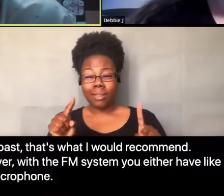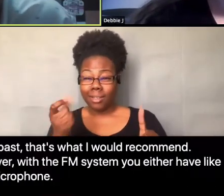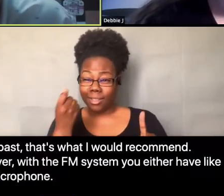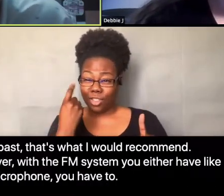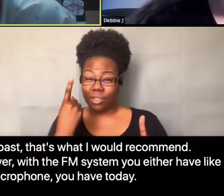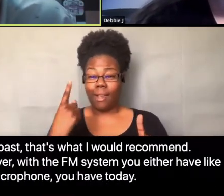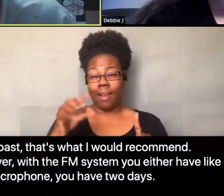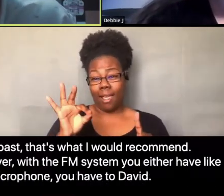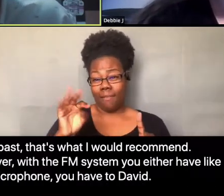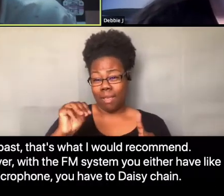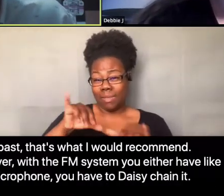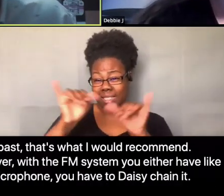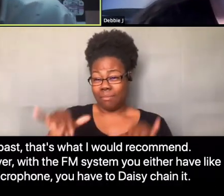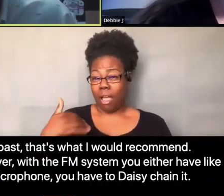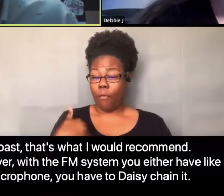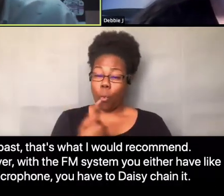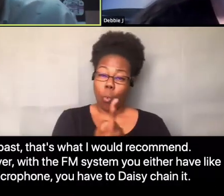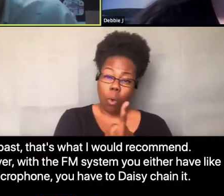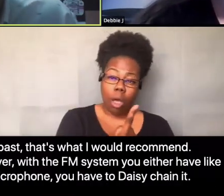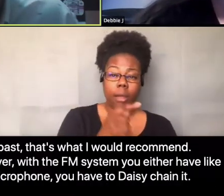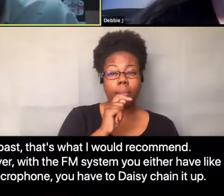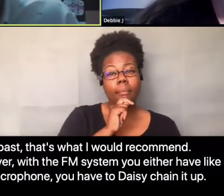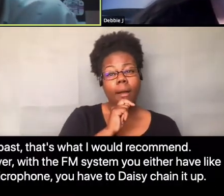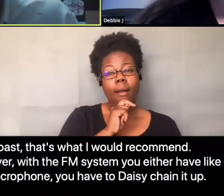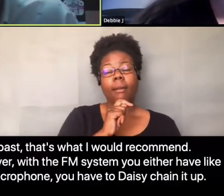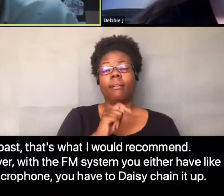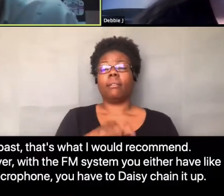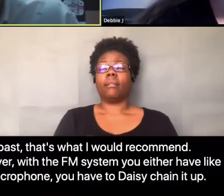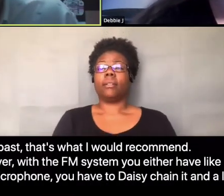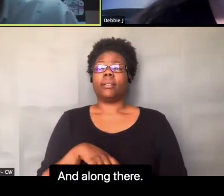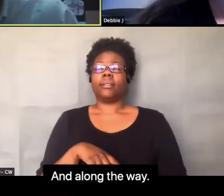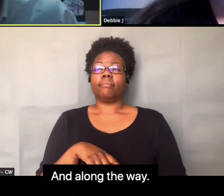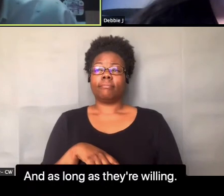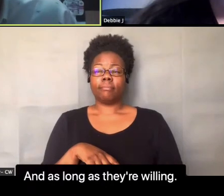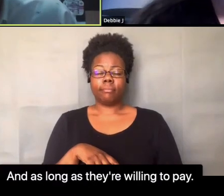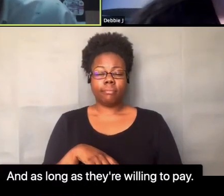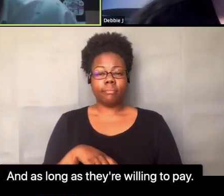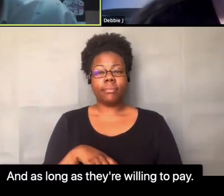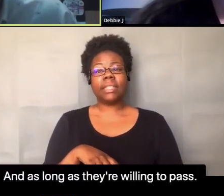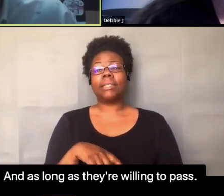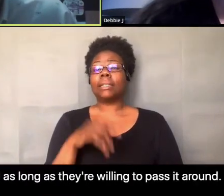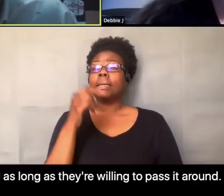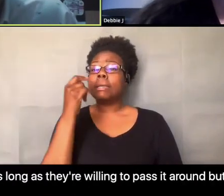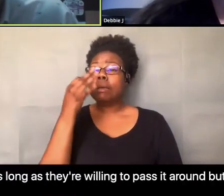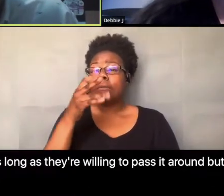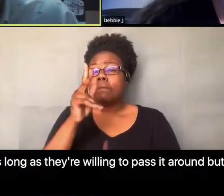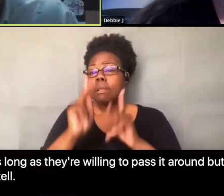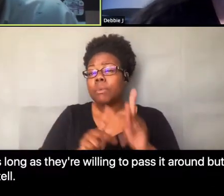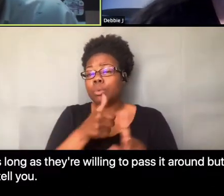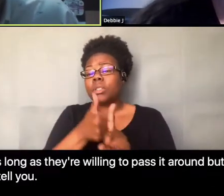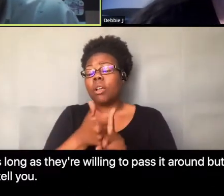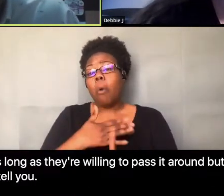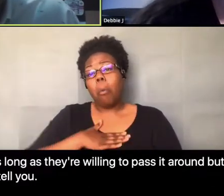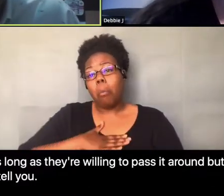had to daisy chain it. And as long as they're willing to pass it around, but I can tell